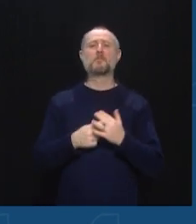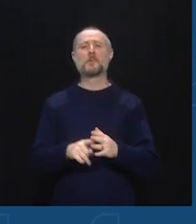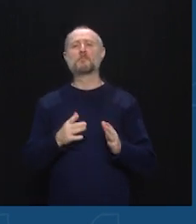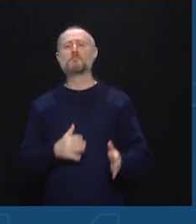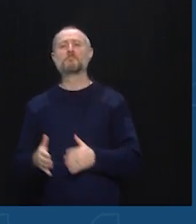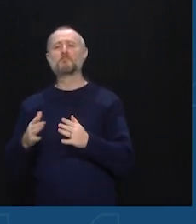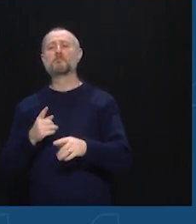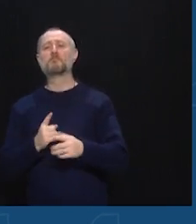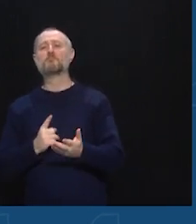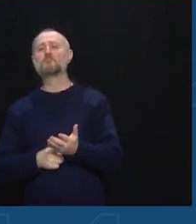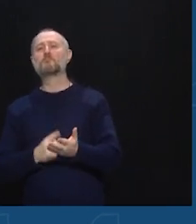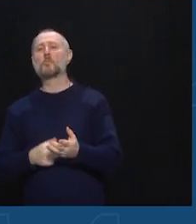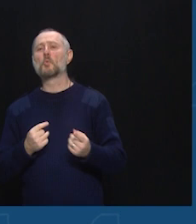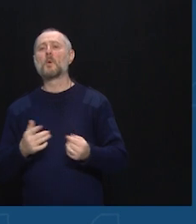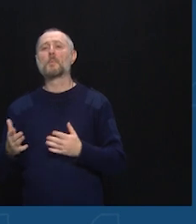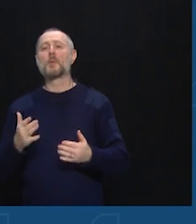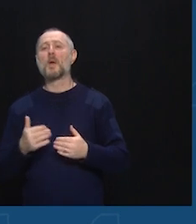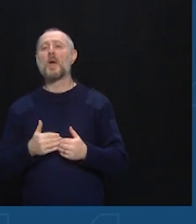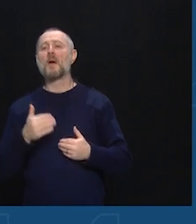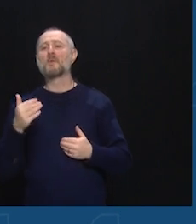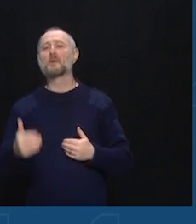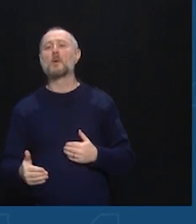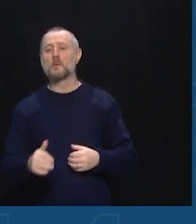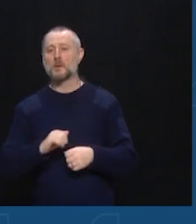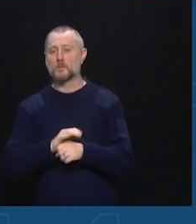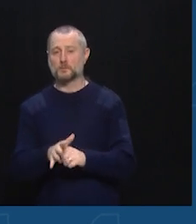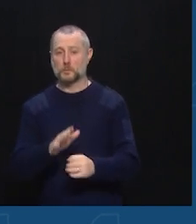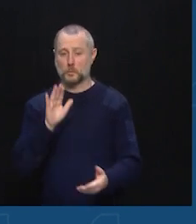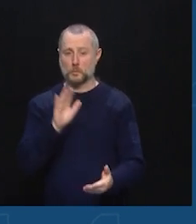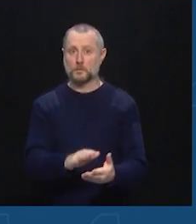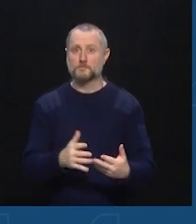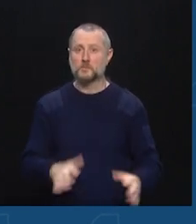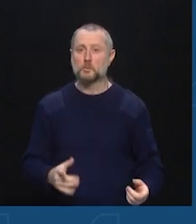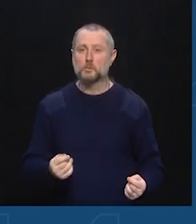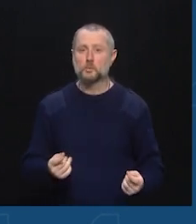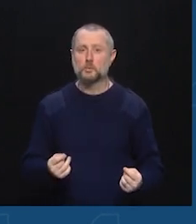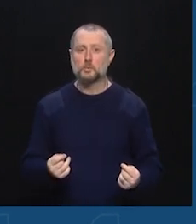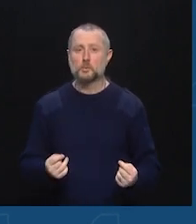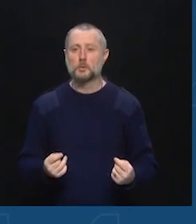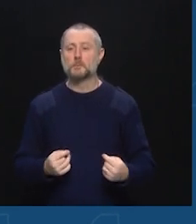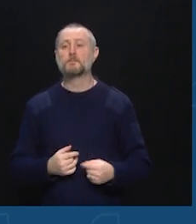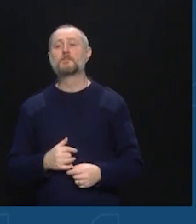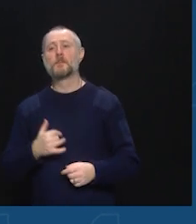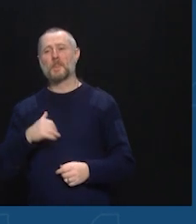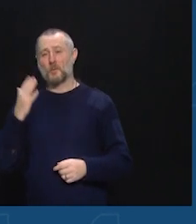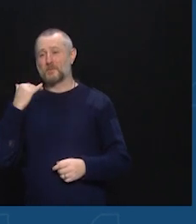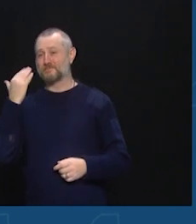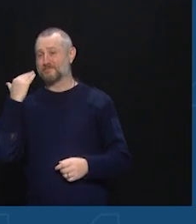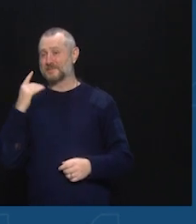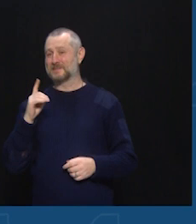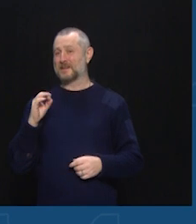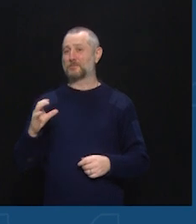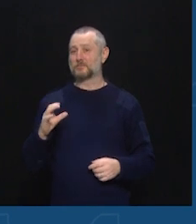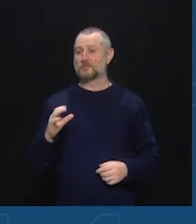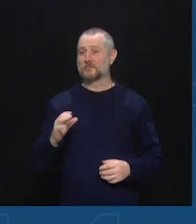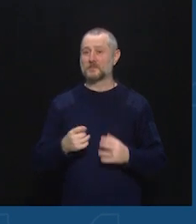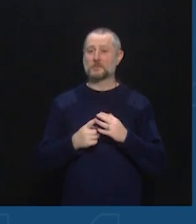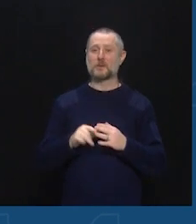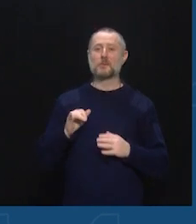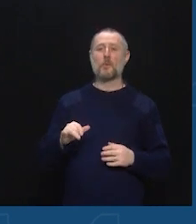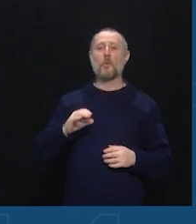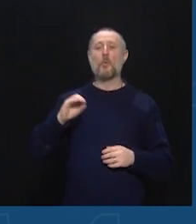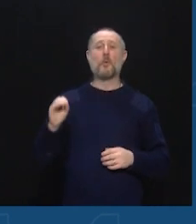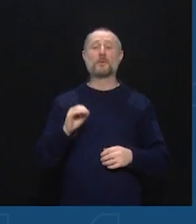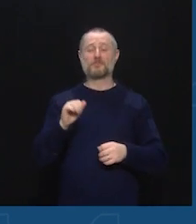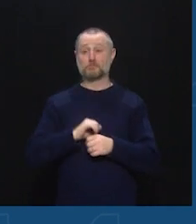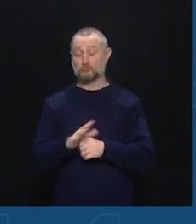our post-surge phase, because we did really see a major spike starting December 2nd when our first Omicron case hit the state of New